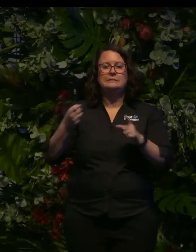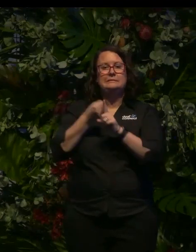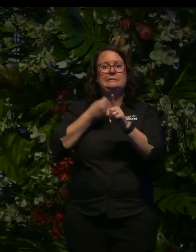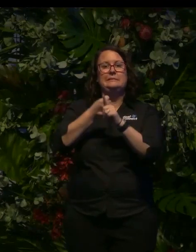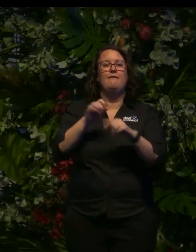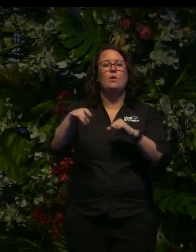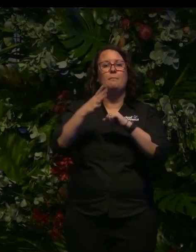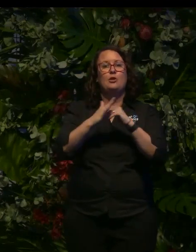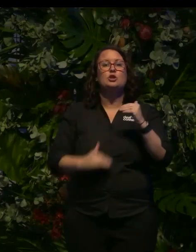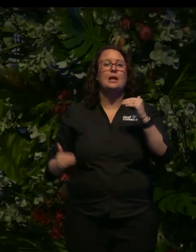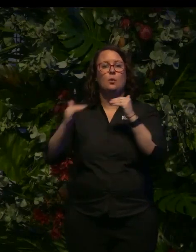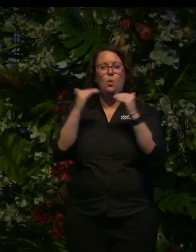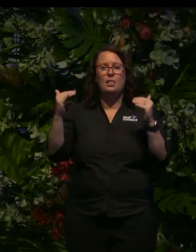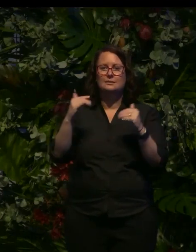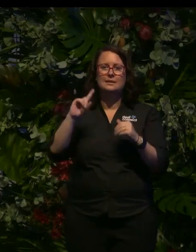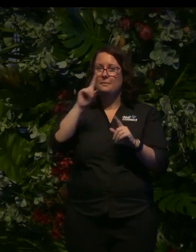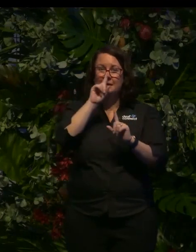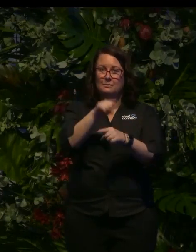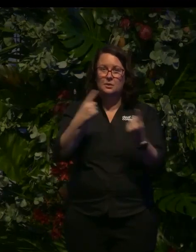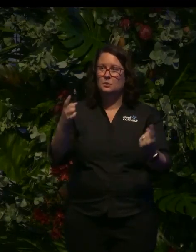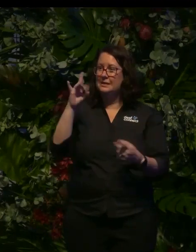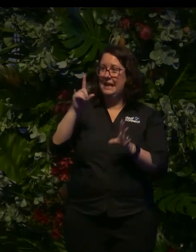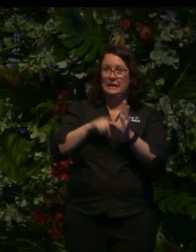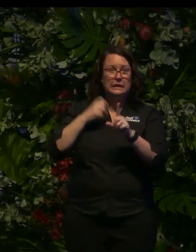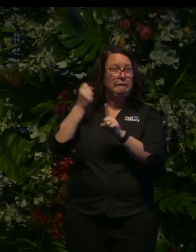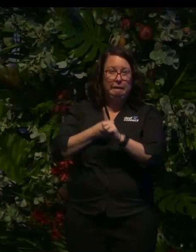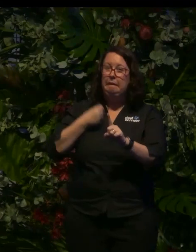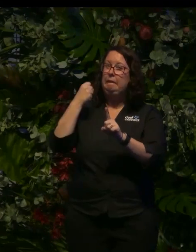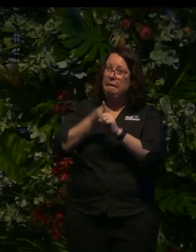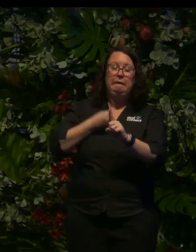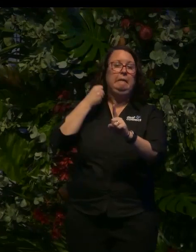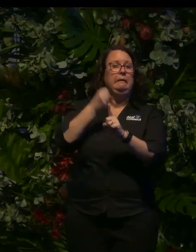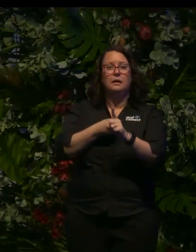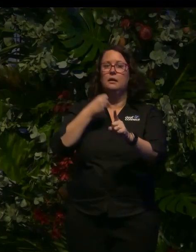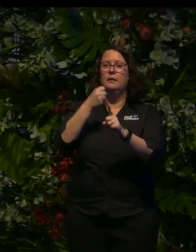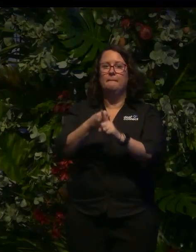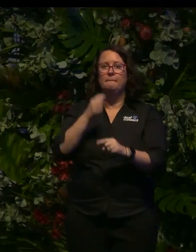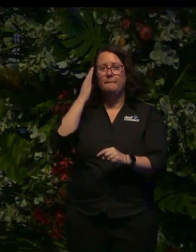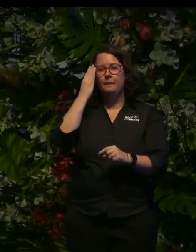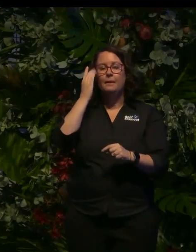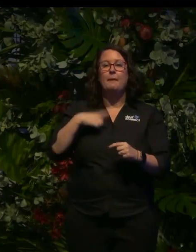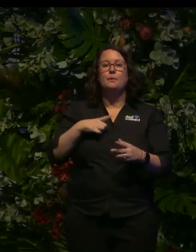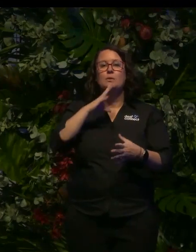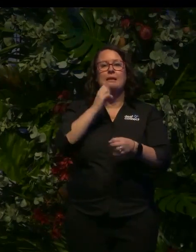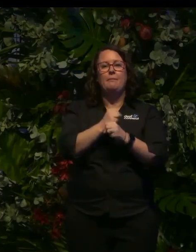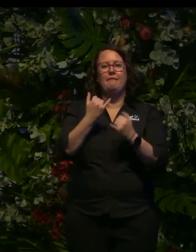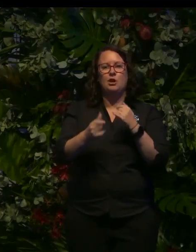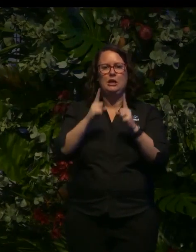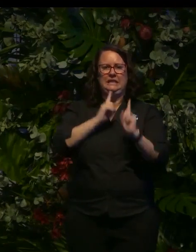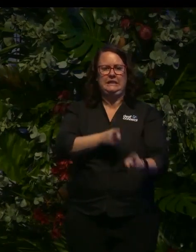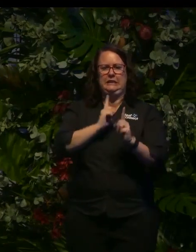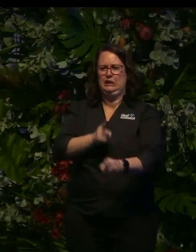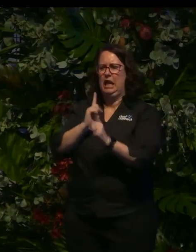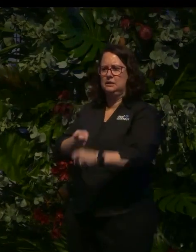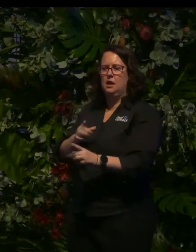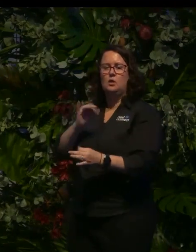which actually is impossible already. Like 10 years, we have been advocate very strong, but because of the dictator governments, which actually not only